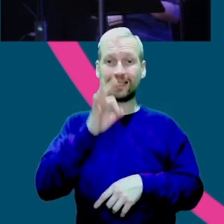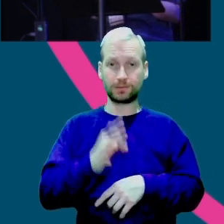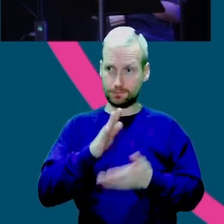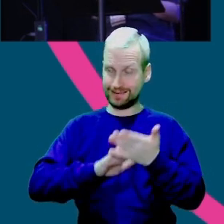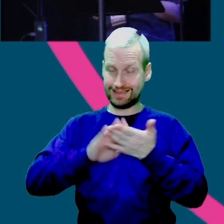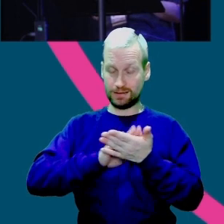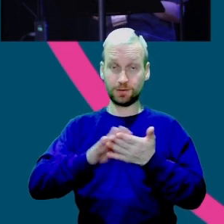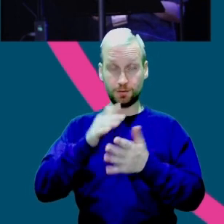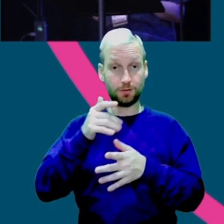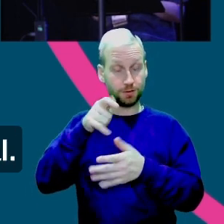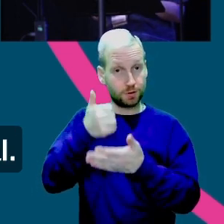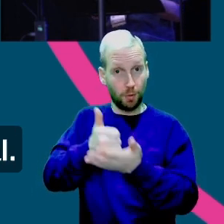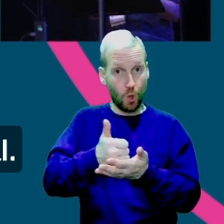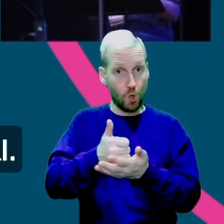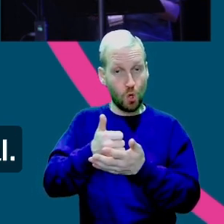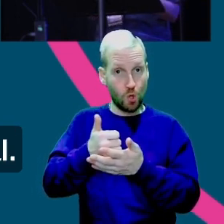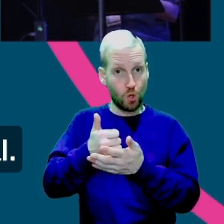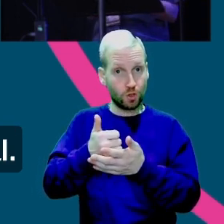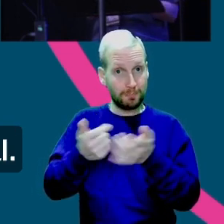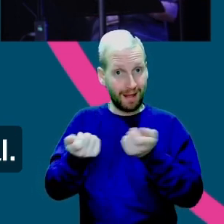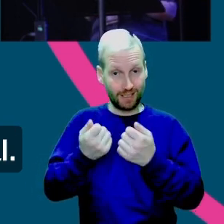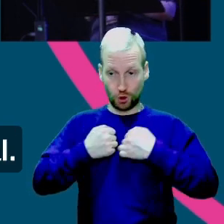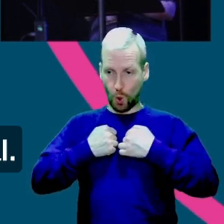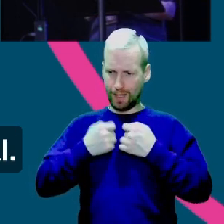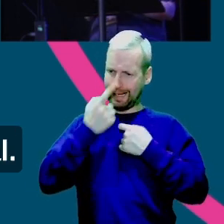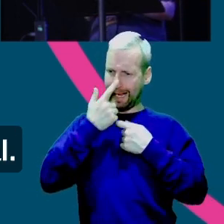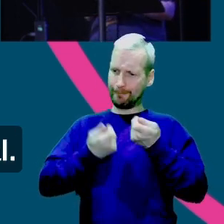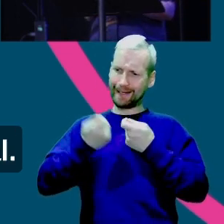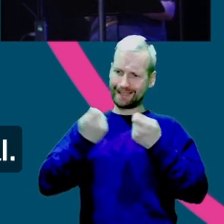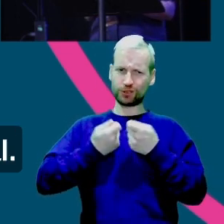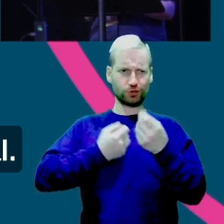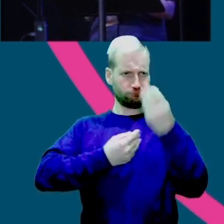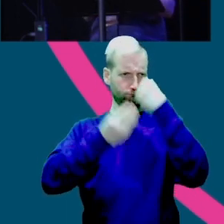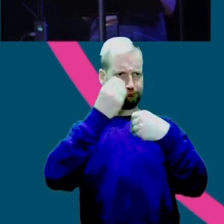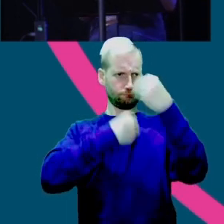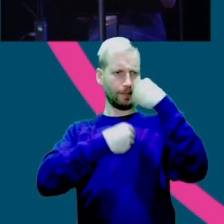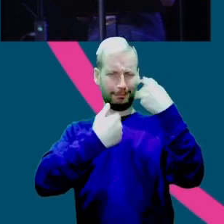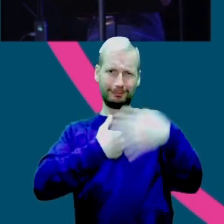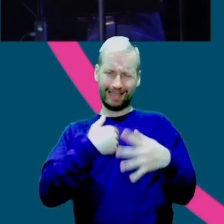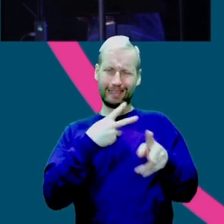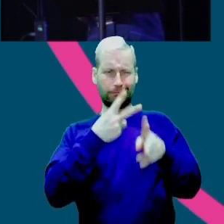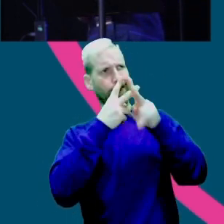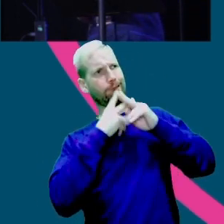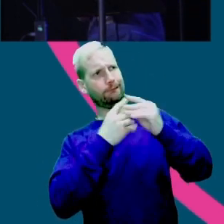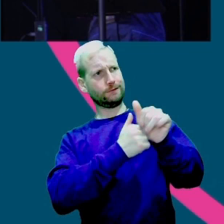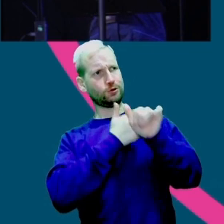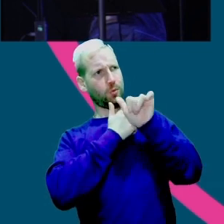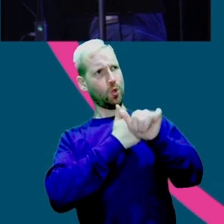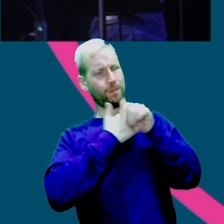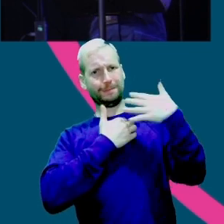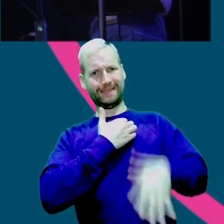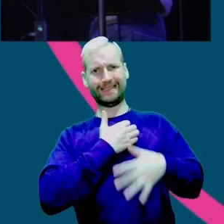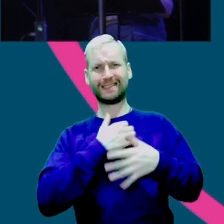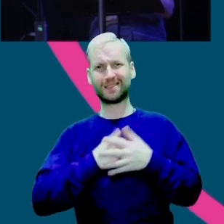that they were supported to manage their own condition by a healthcare professional. Next slide,